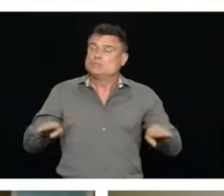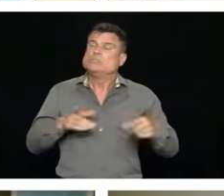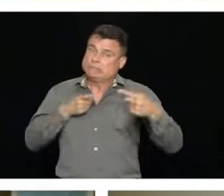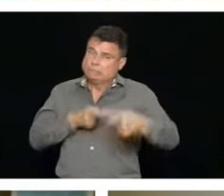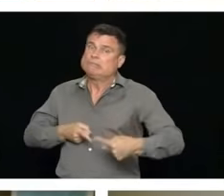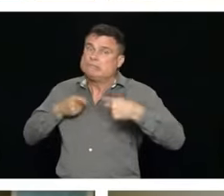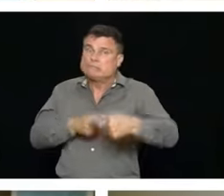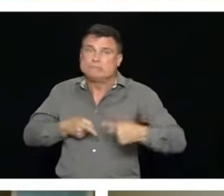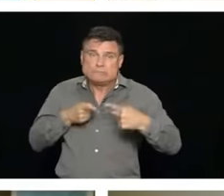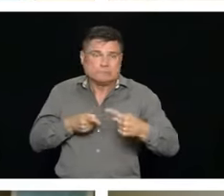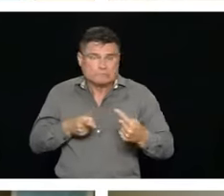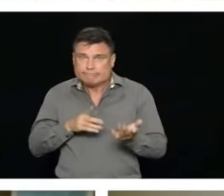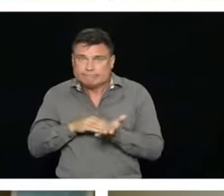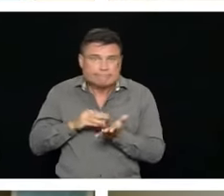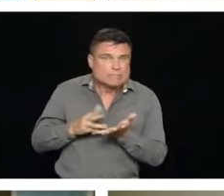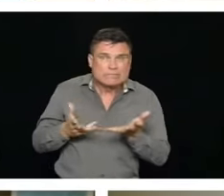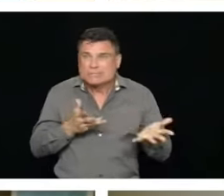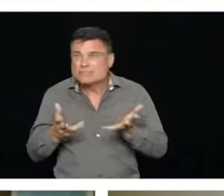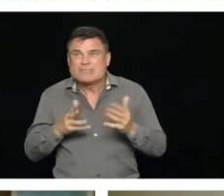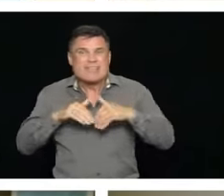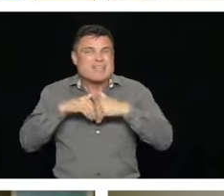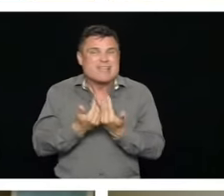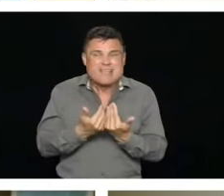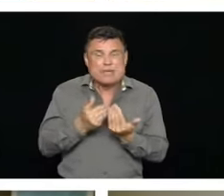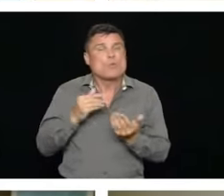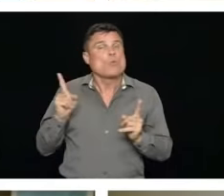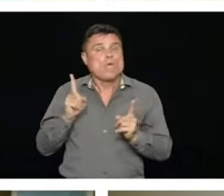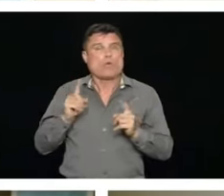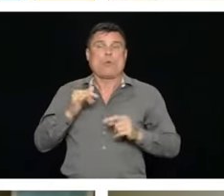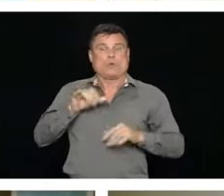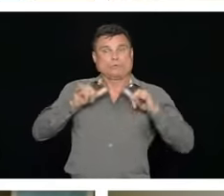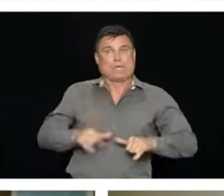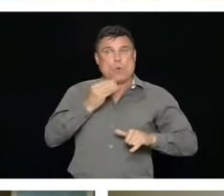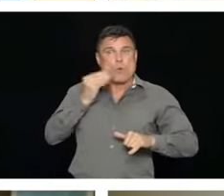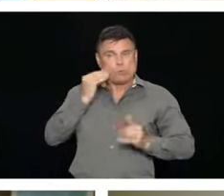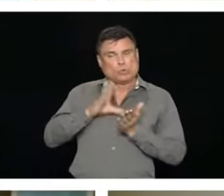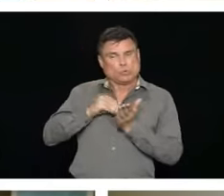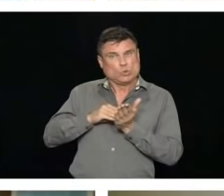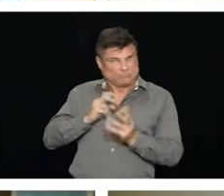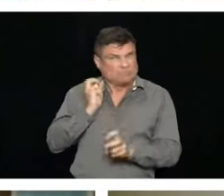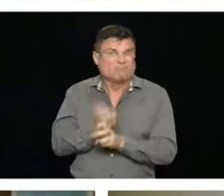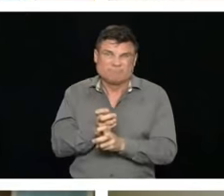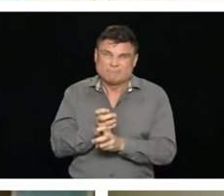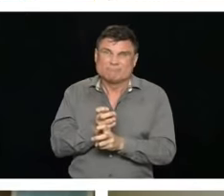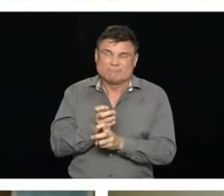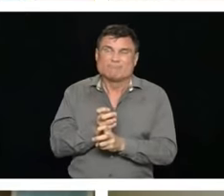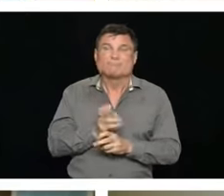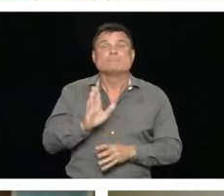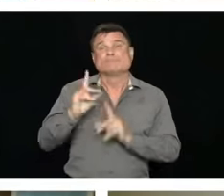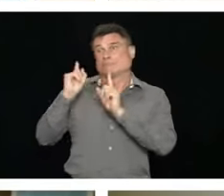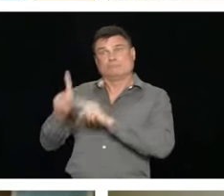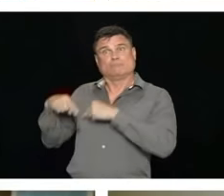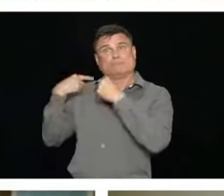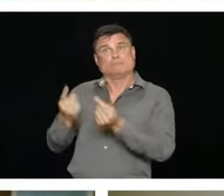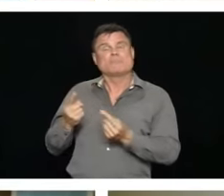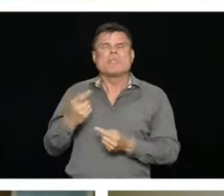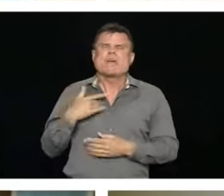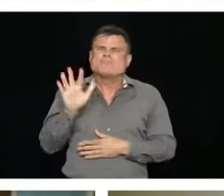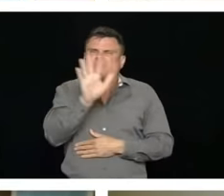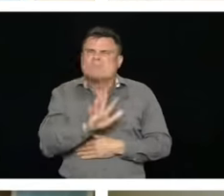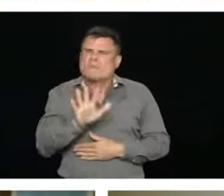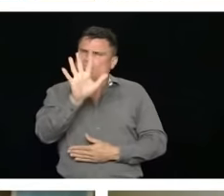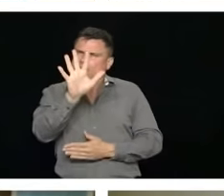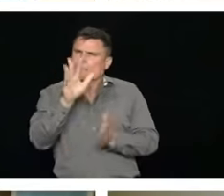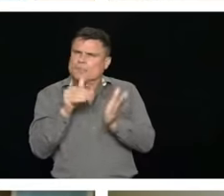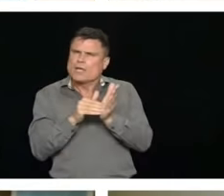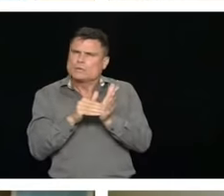extra support attending schools full-time today, and they will soon be joined by more of their peers. We know